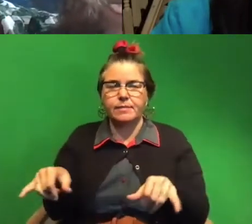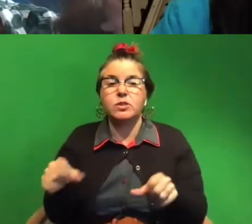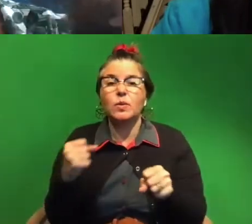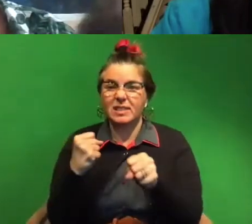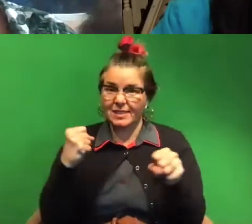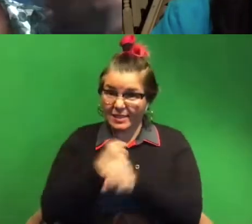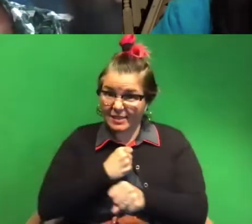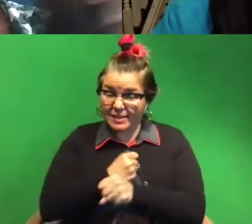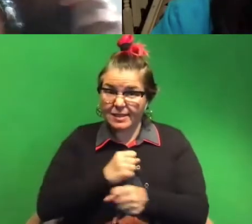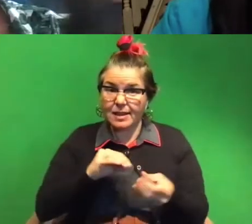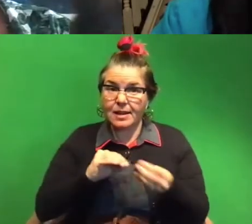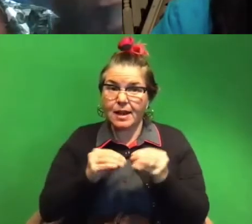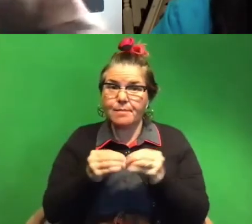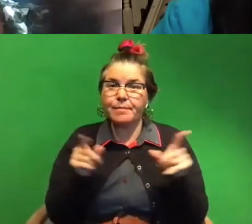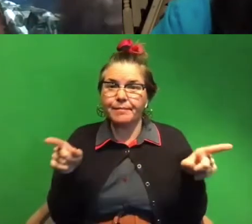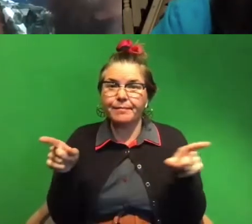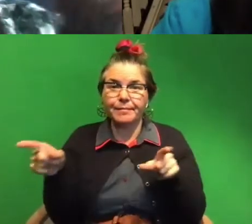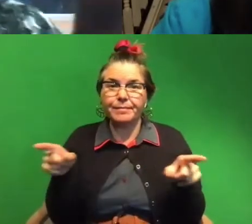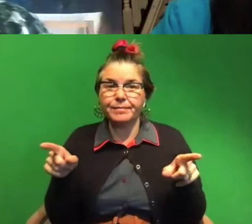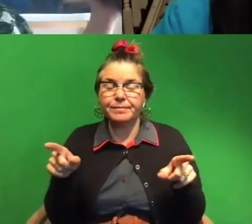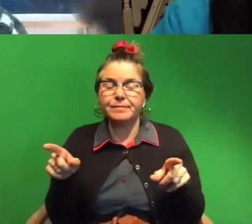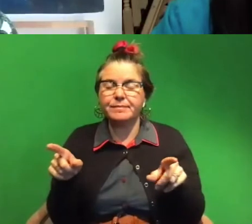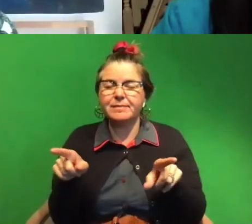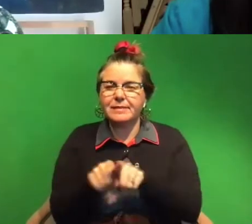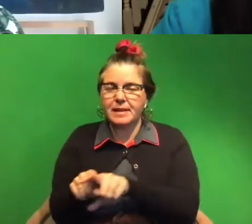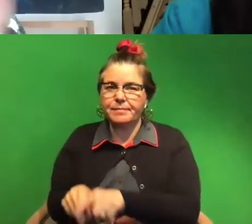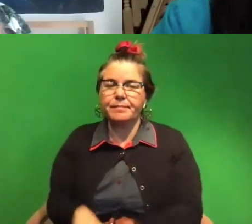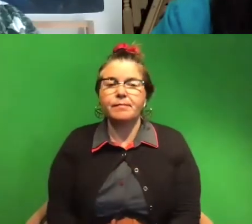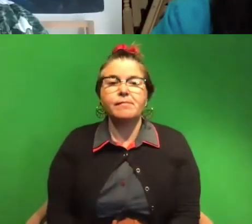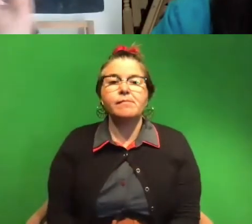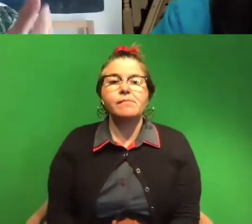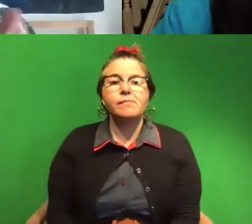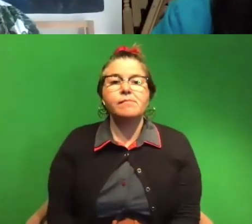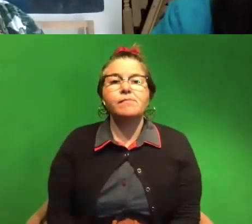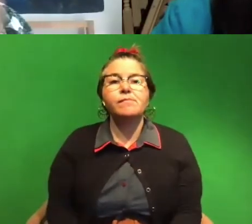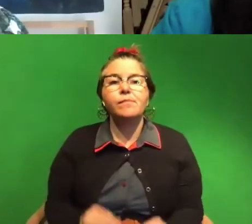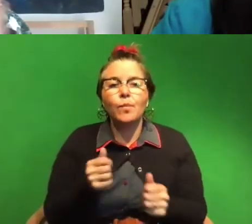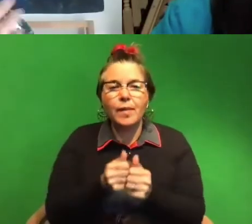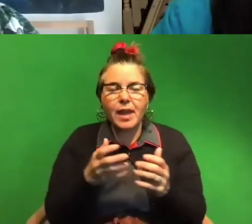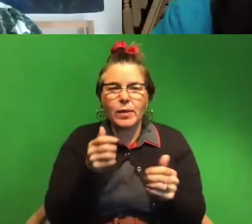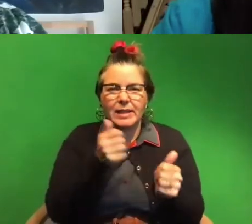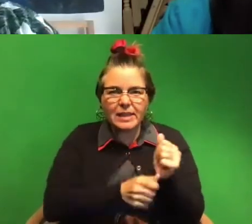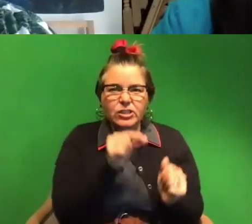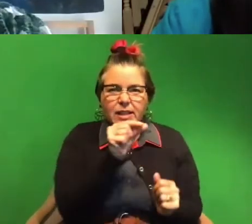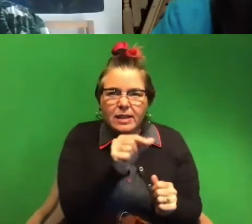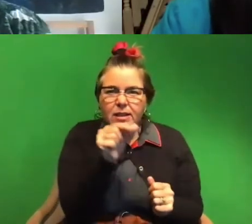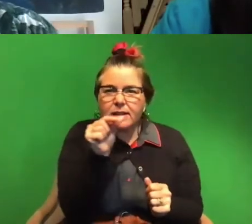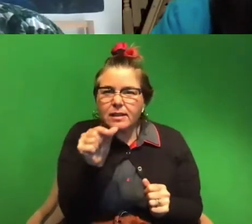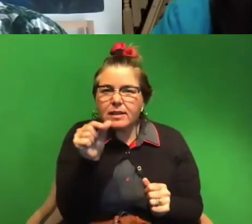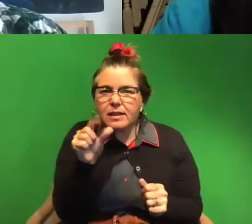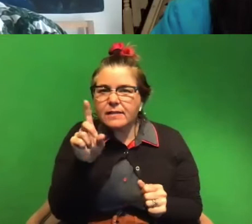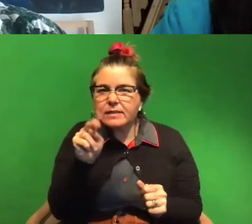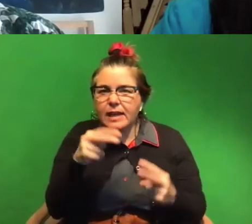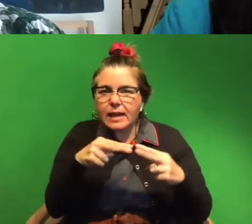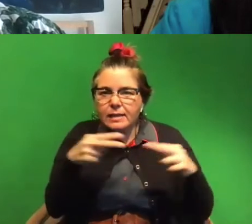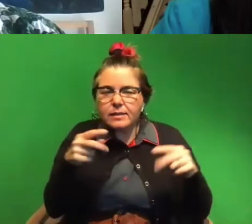statistically, these two are pretty much identical. Without each of those little bits and pieces of DNA, we can't